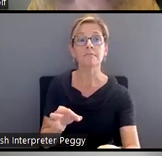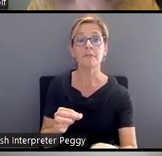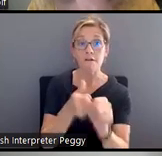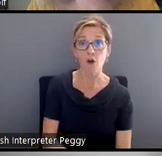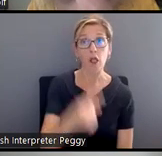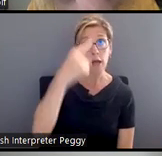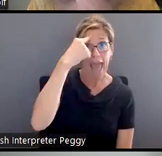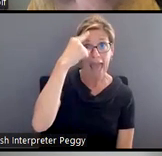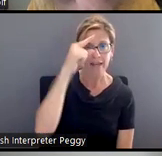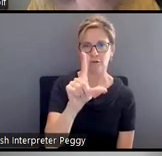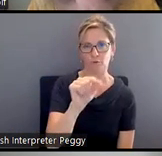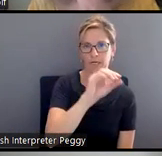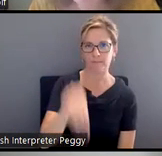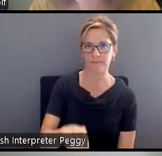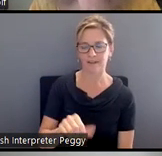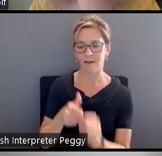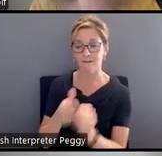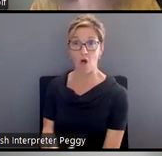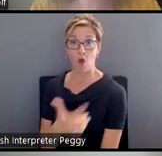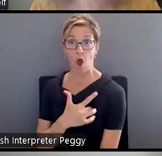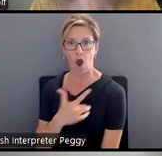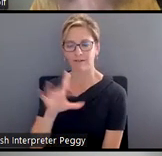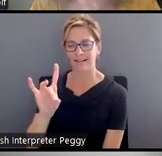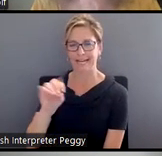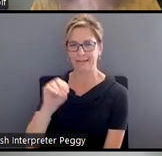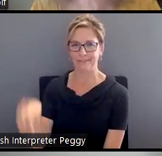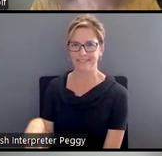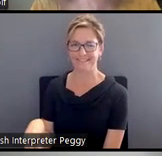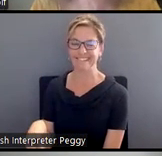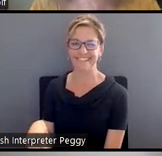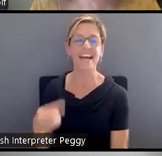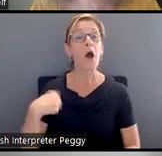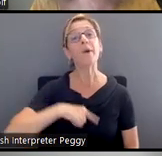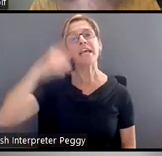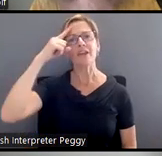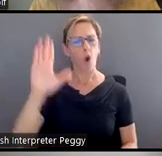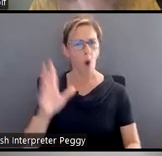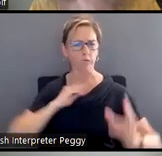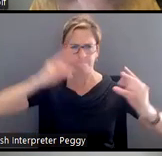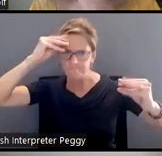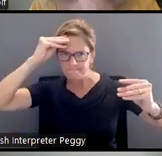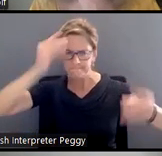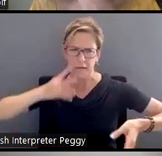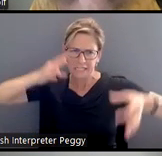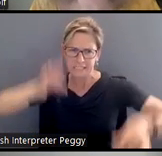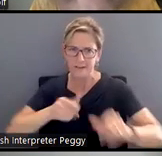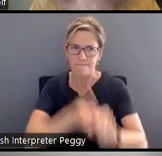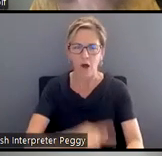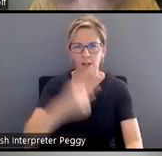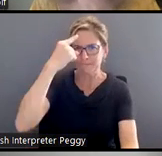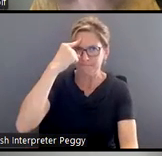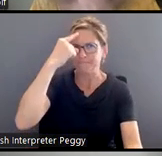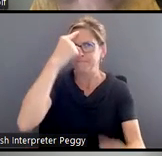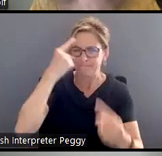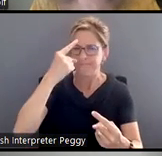on our emotions. We think we make logical, rational purchasing decisions. We often